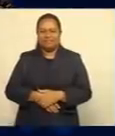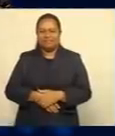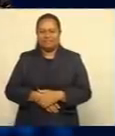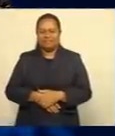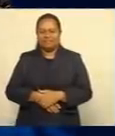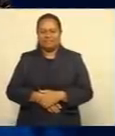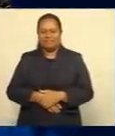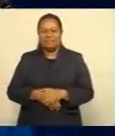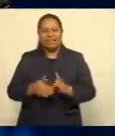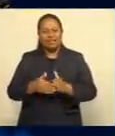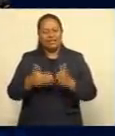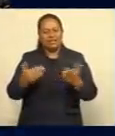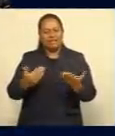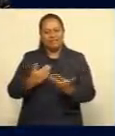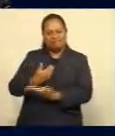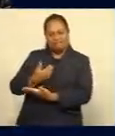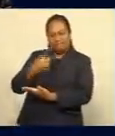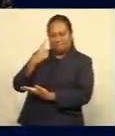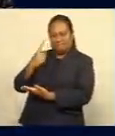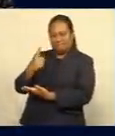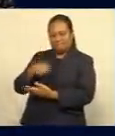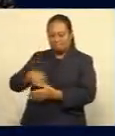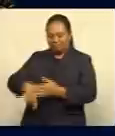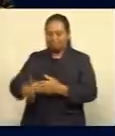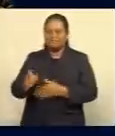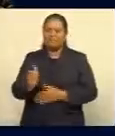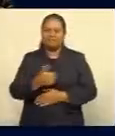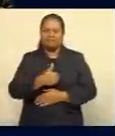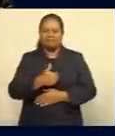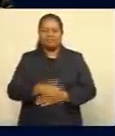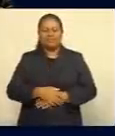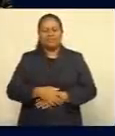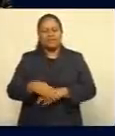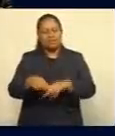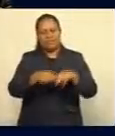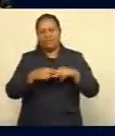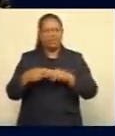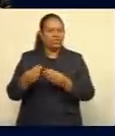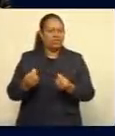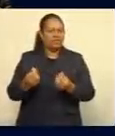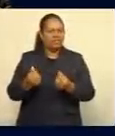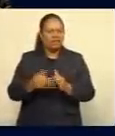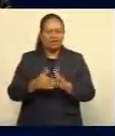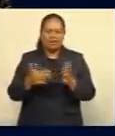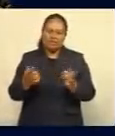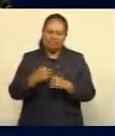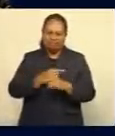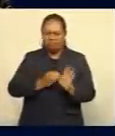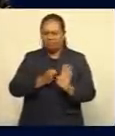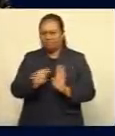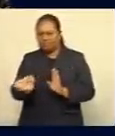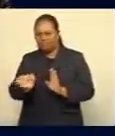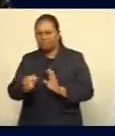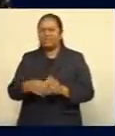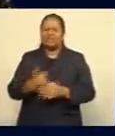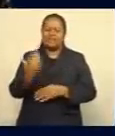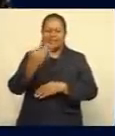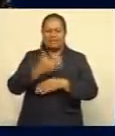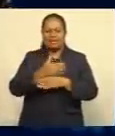Here the local exchange rates are set early this morning. Our Fiji dollar switched directions overnight, gaining